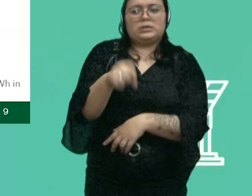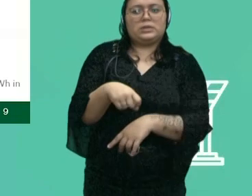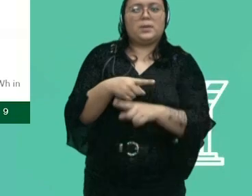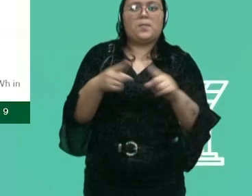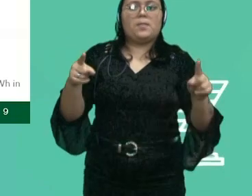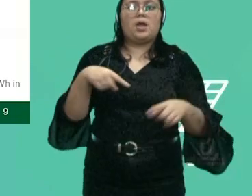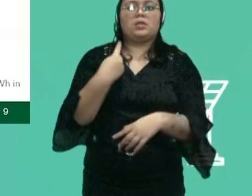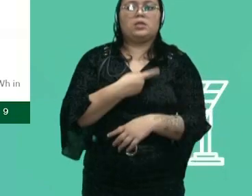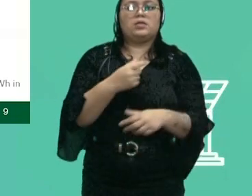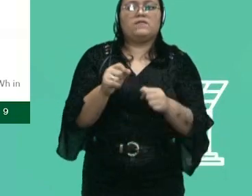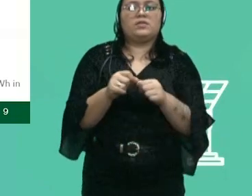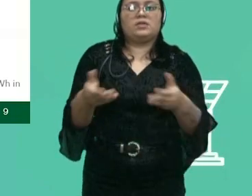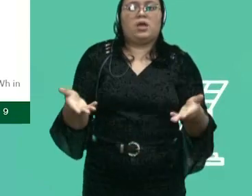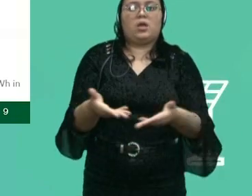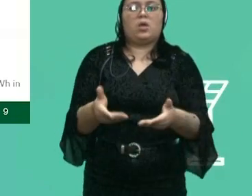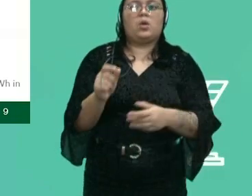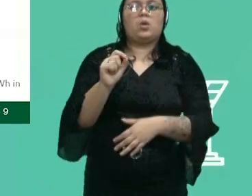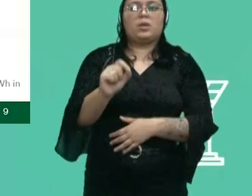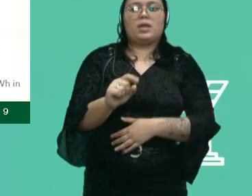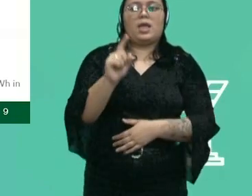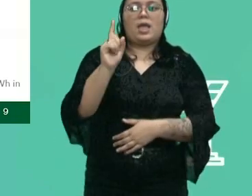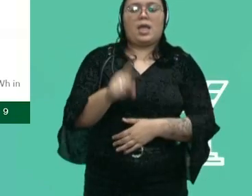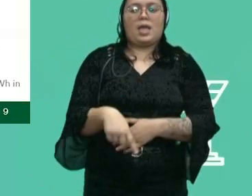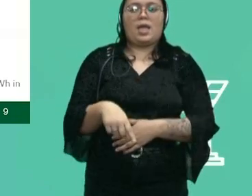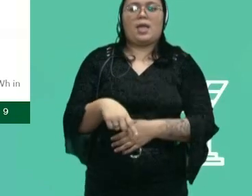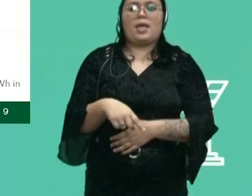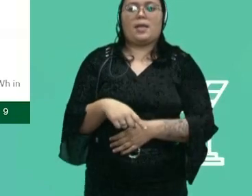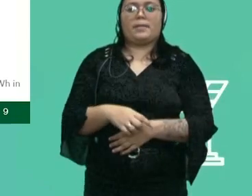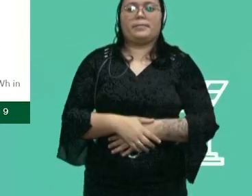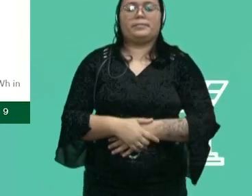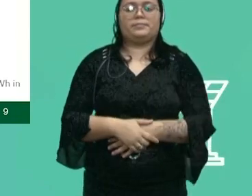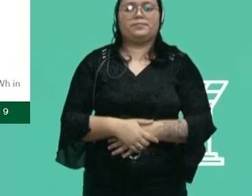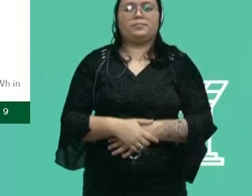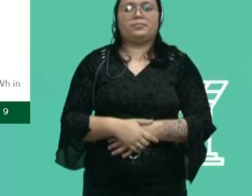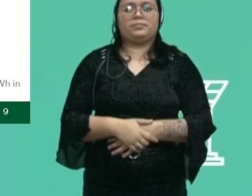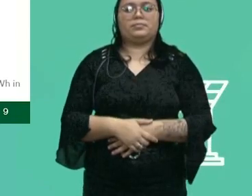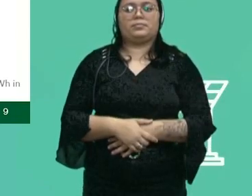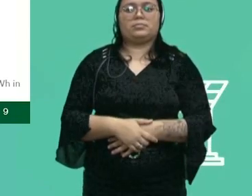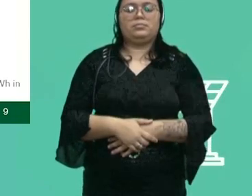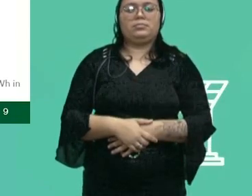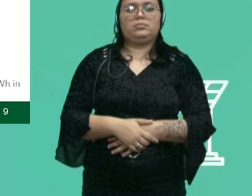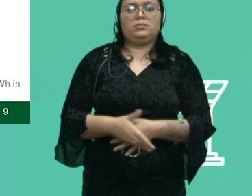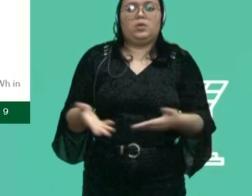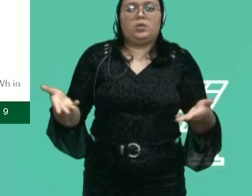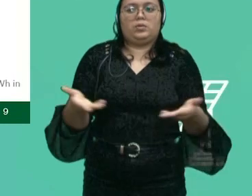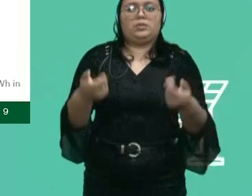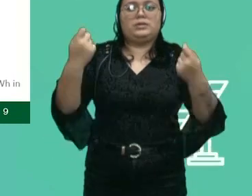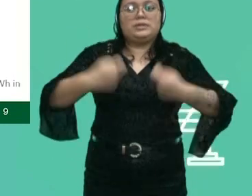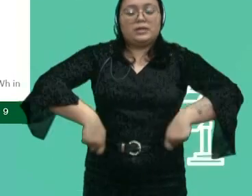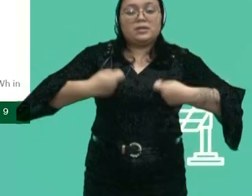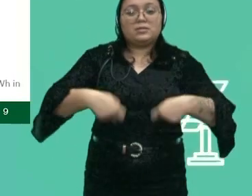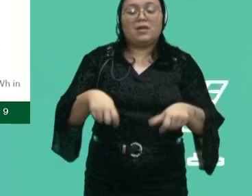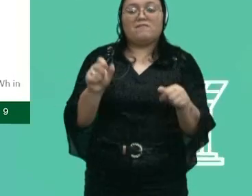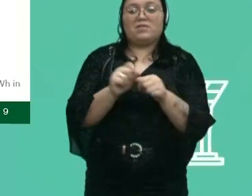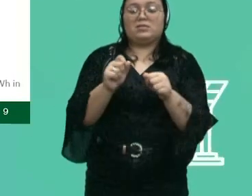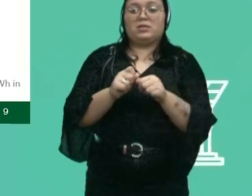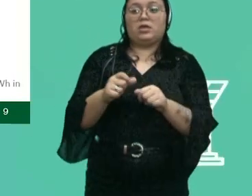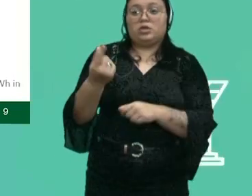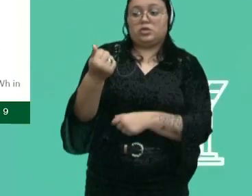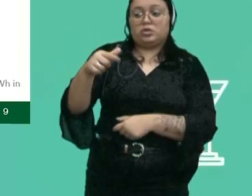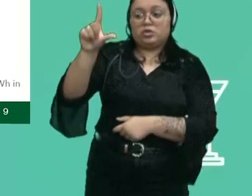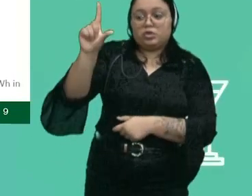looking at 3 pathways. So electrolysis, what's needed to get the cost down. The green is cost of electricity, the blue is capital